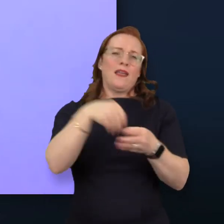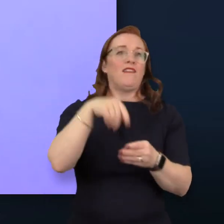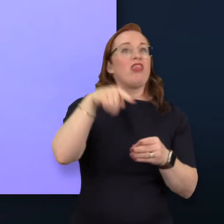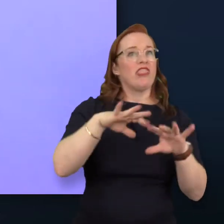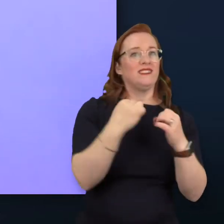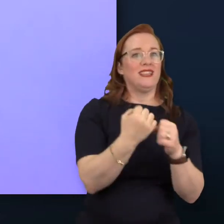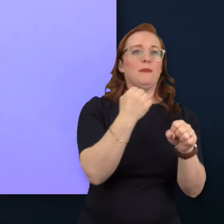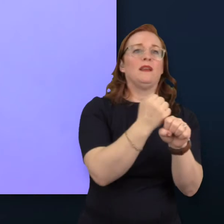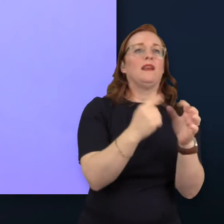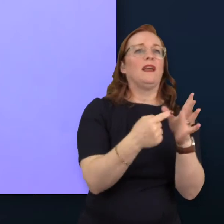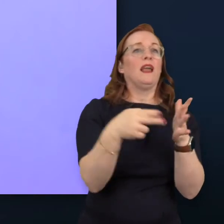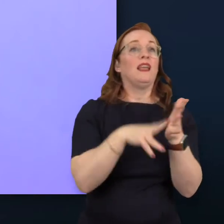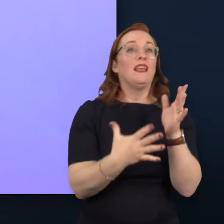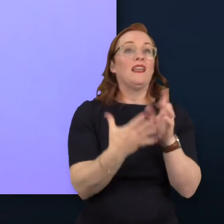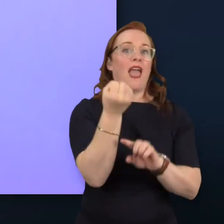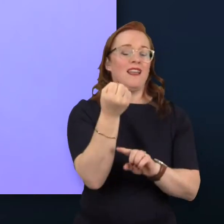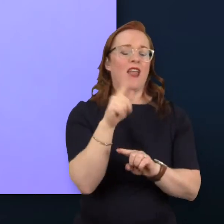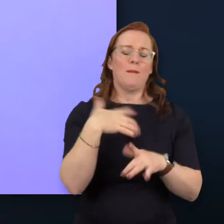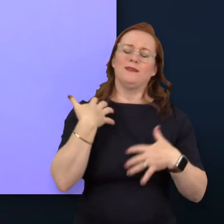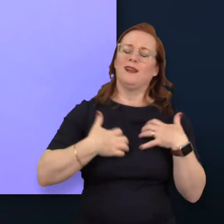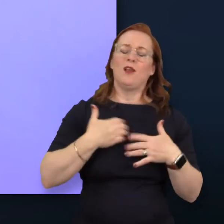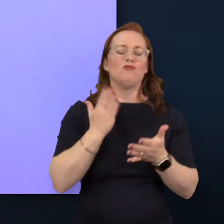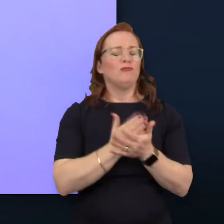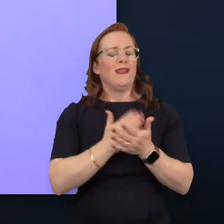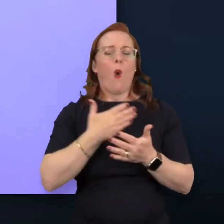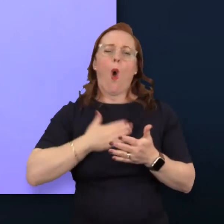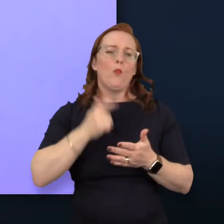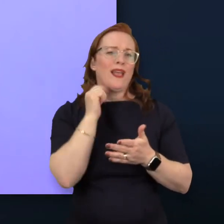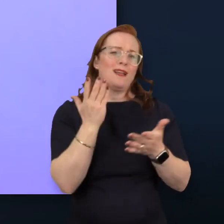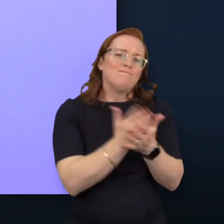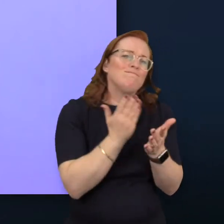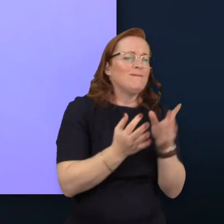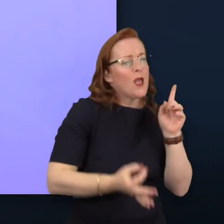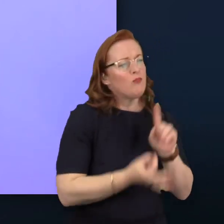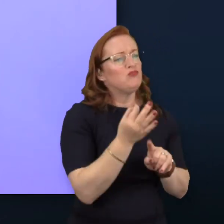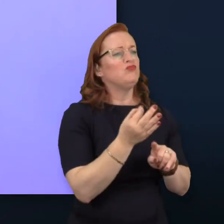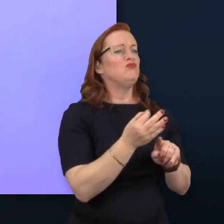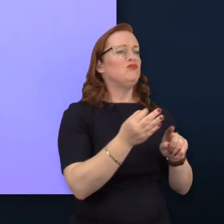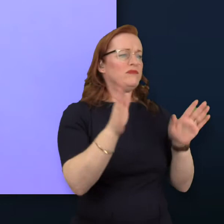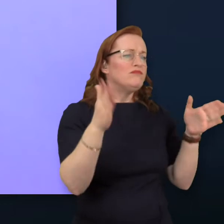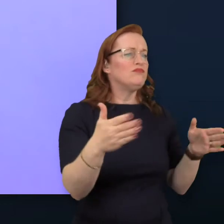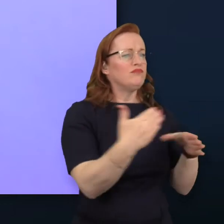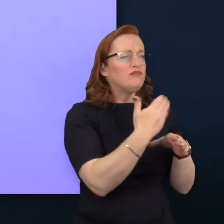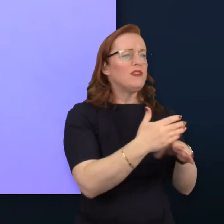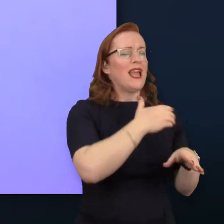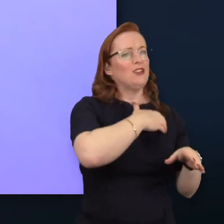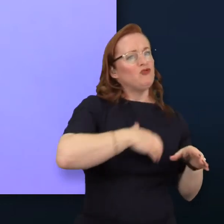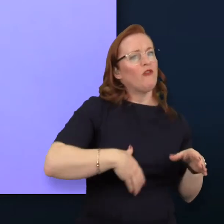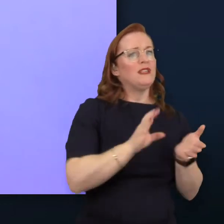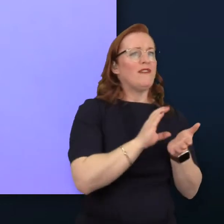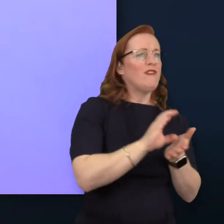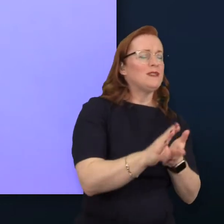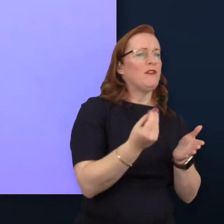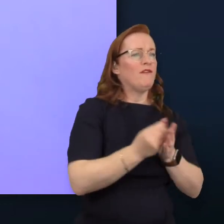and I'm excited and hope we can make a real difference to the insurance, investment and related financial services